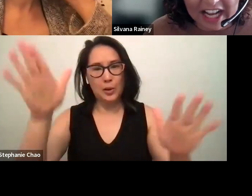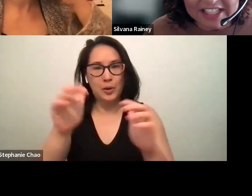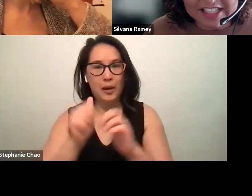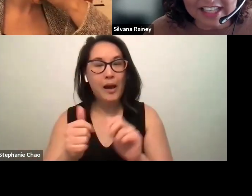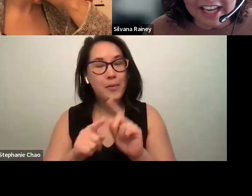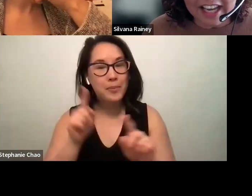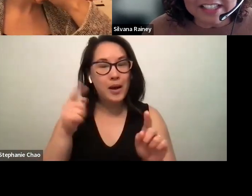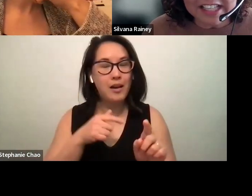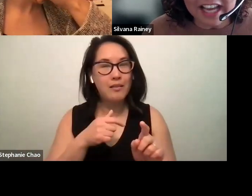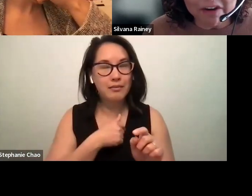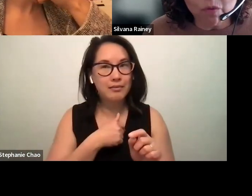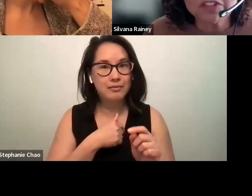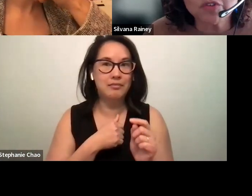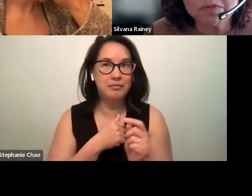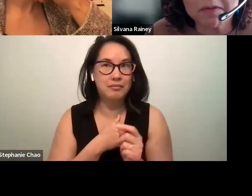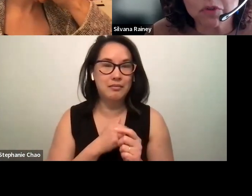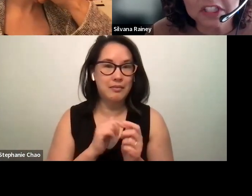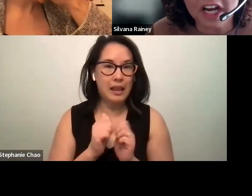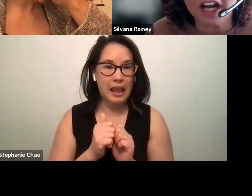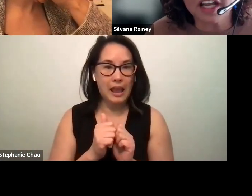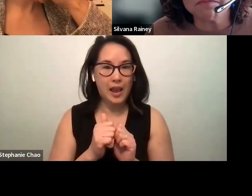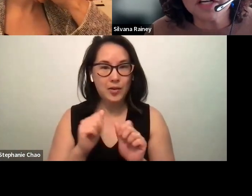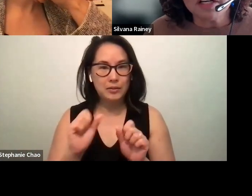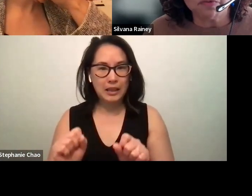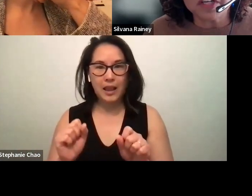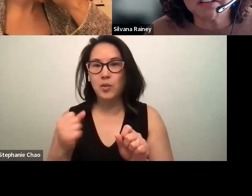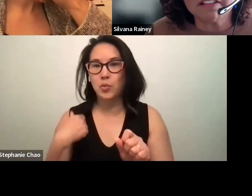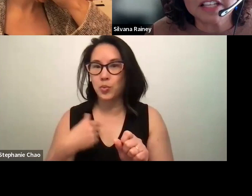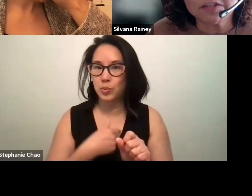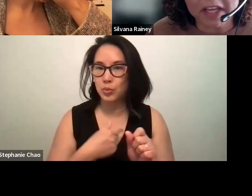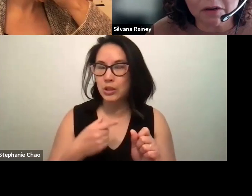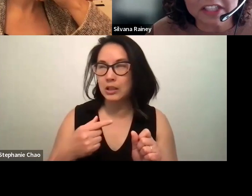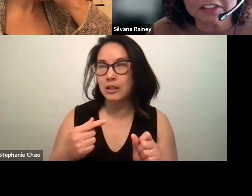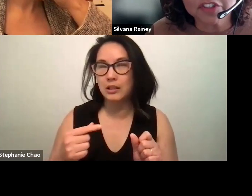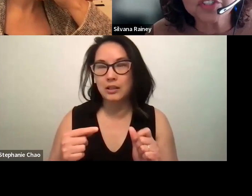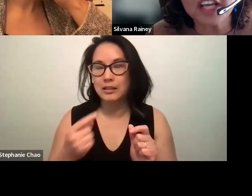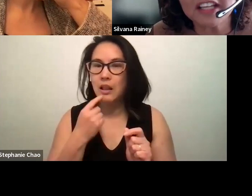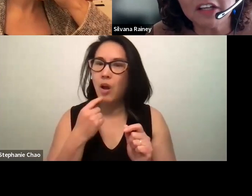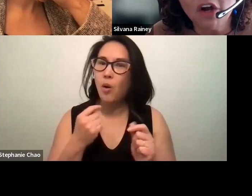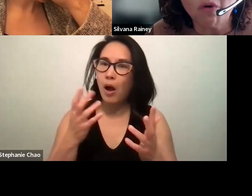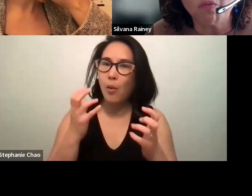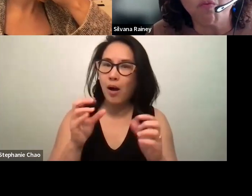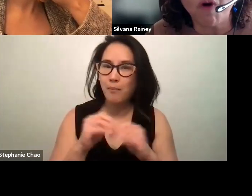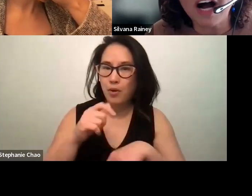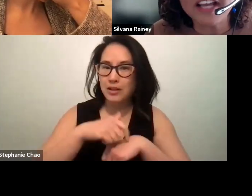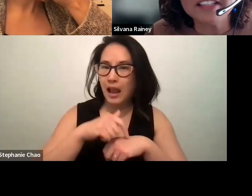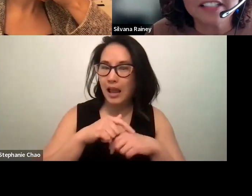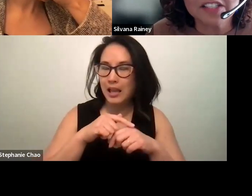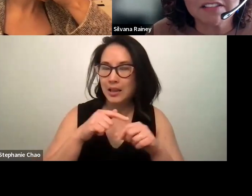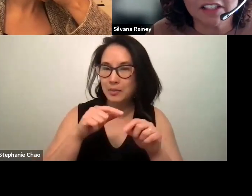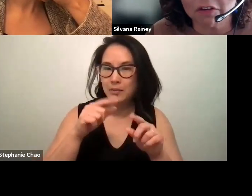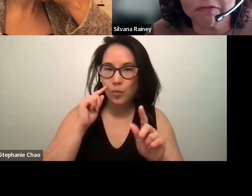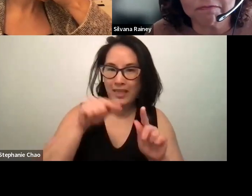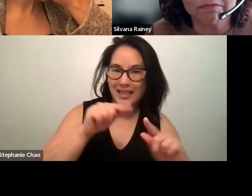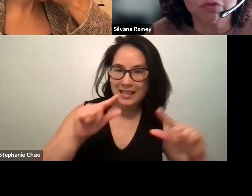could ask and say, I want to spend more time with this panel and understand why